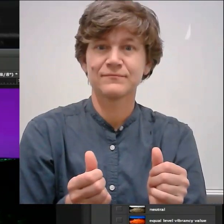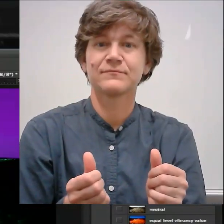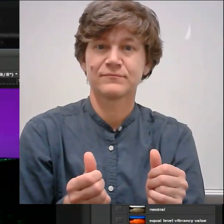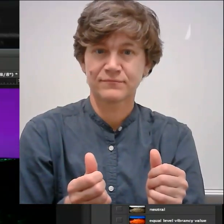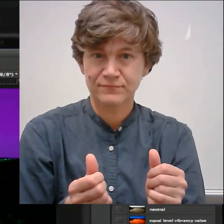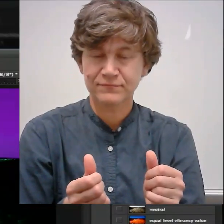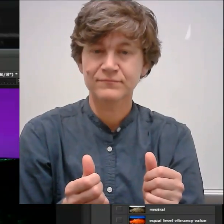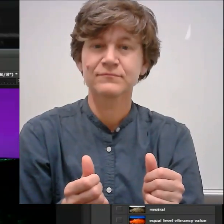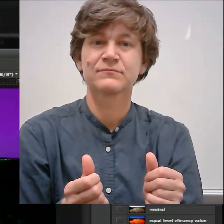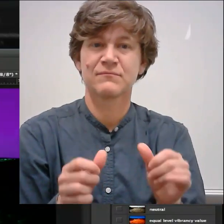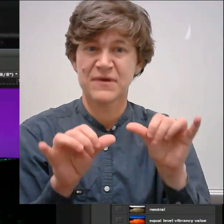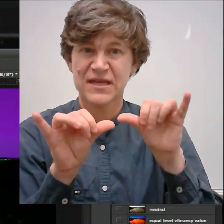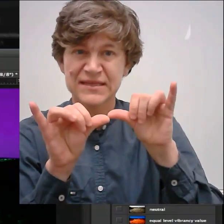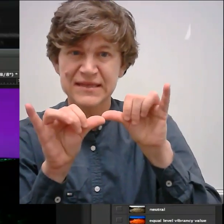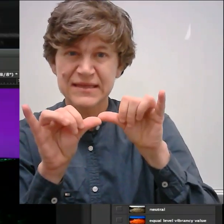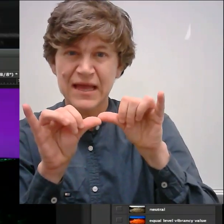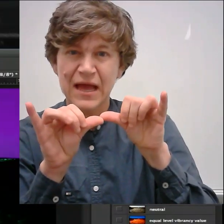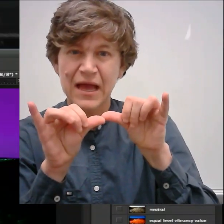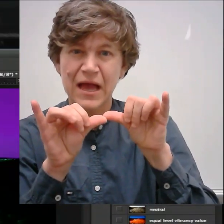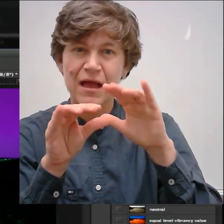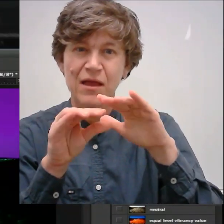both size and contour matter,